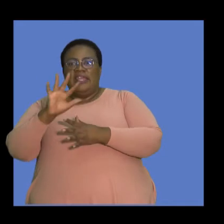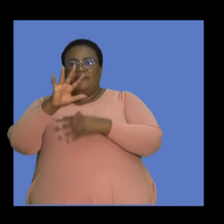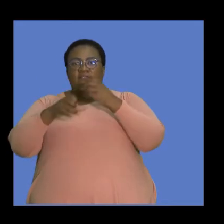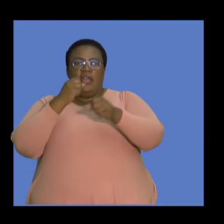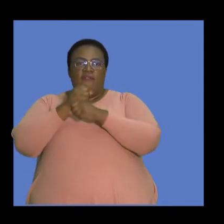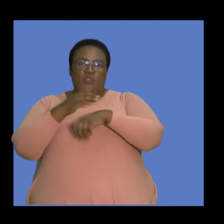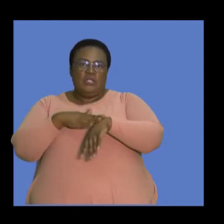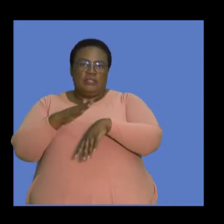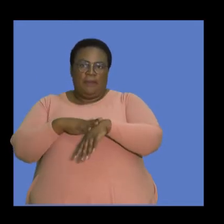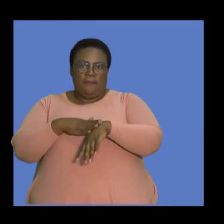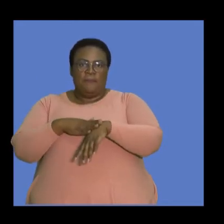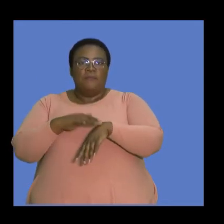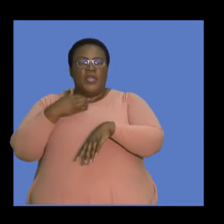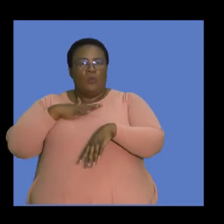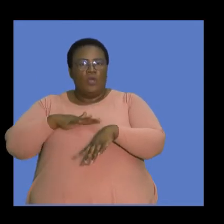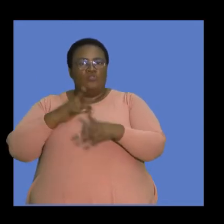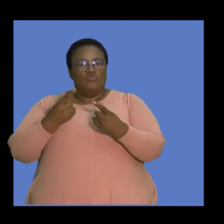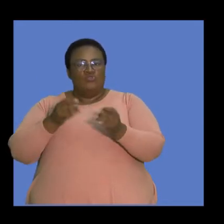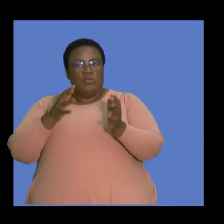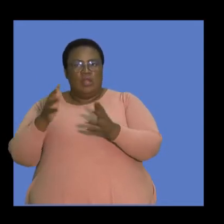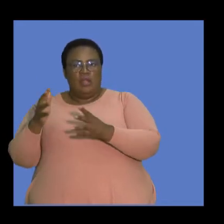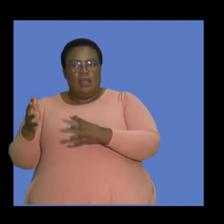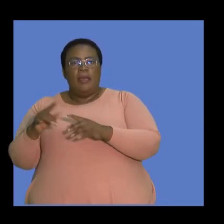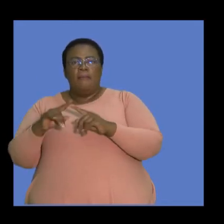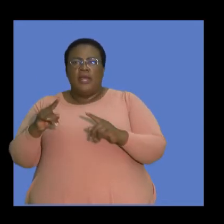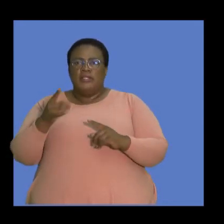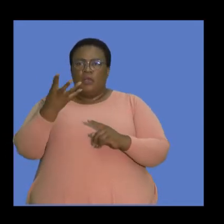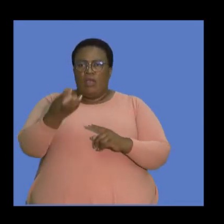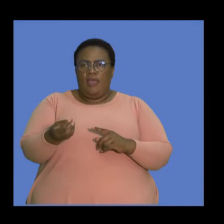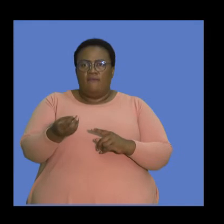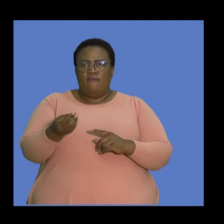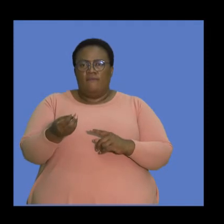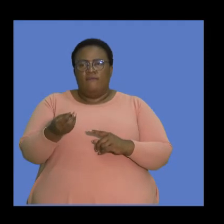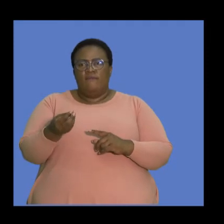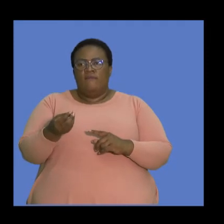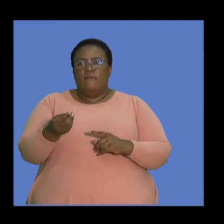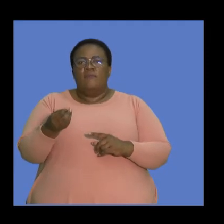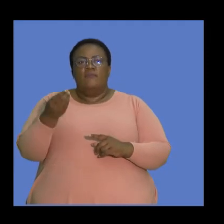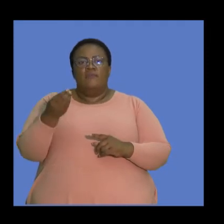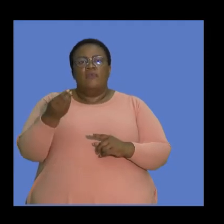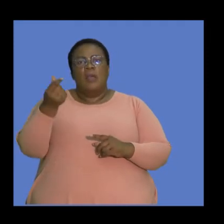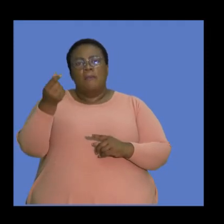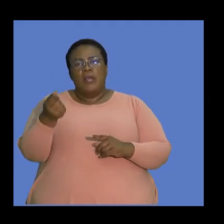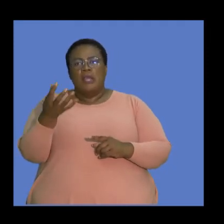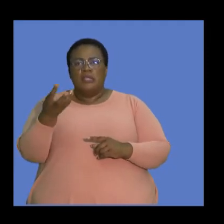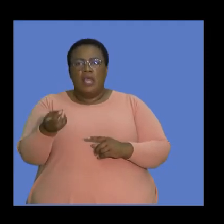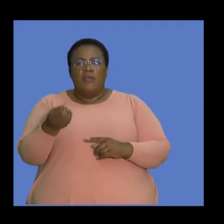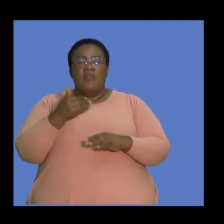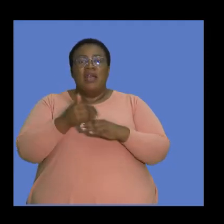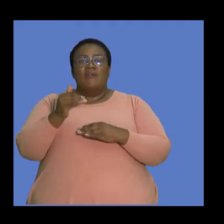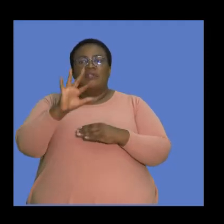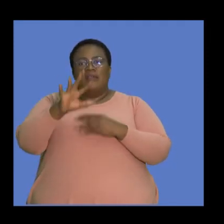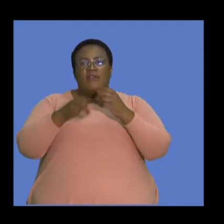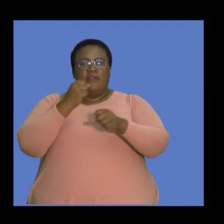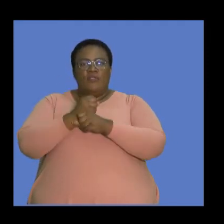time, but I would have a Y amount of money after those 5 years. The difference between the